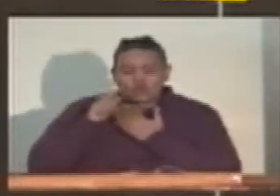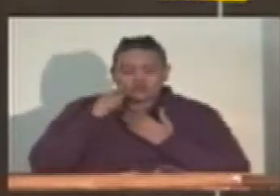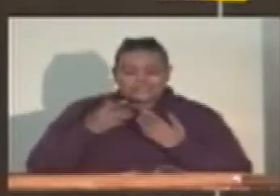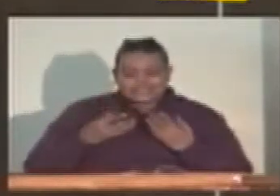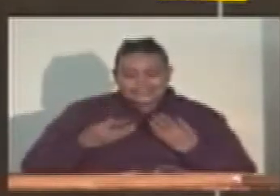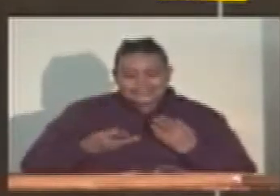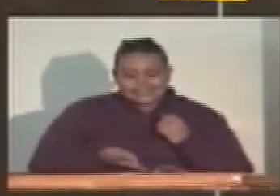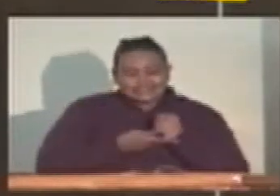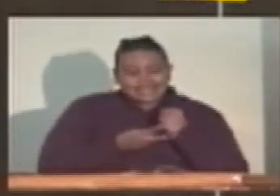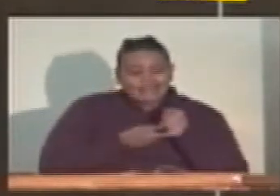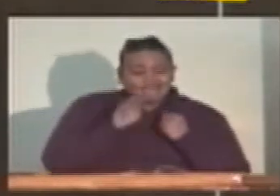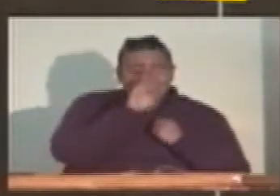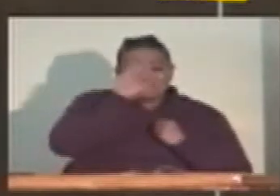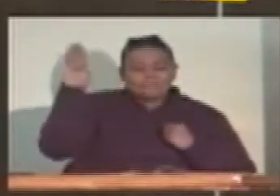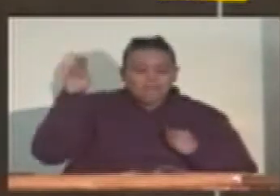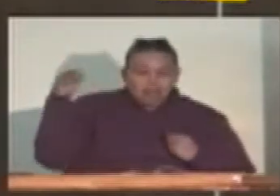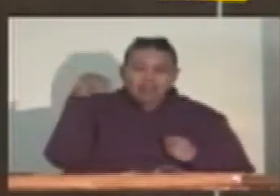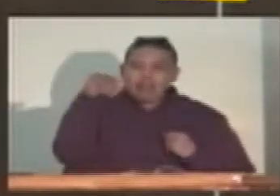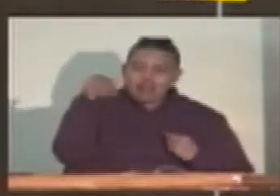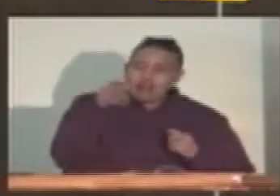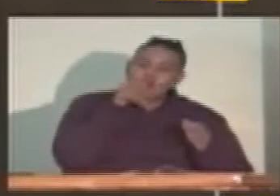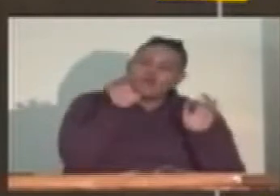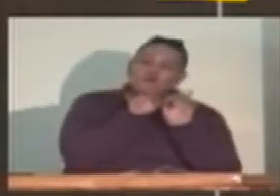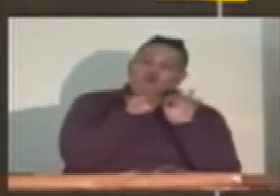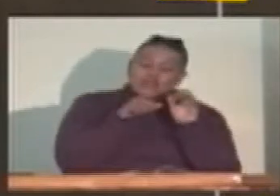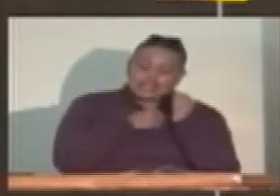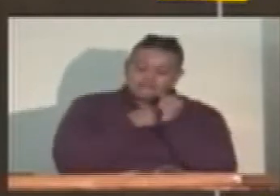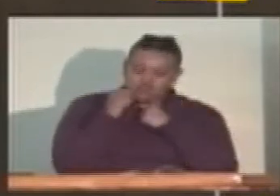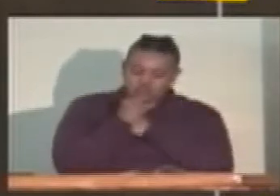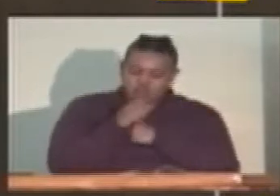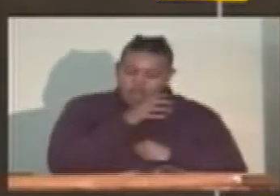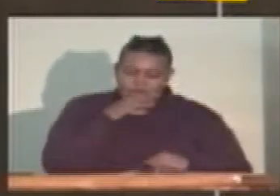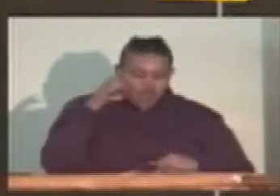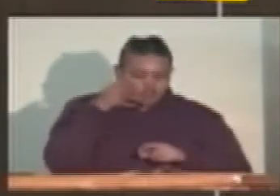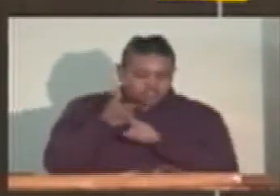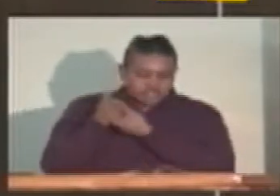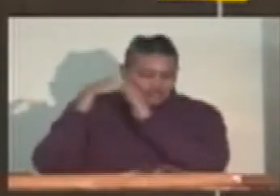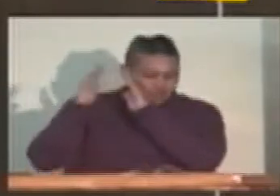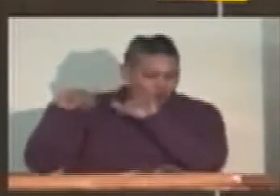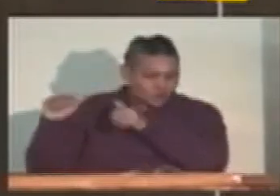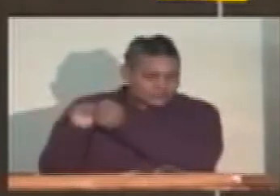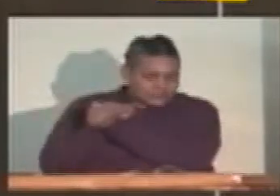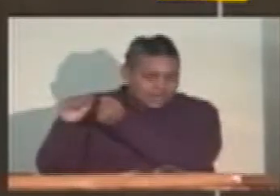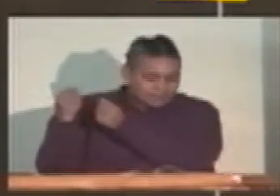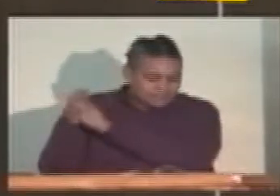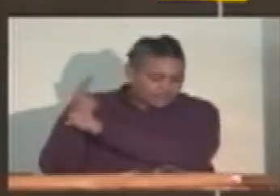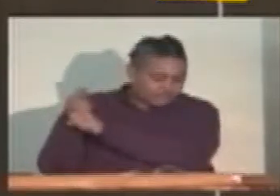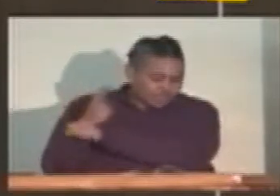billions lost in infrastructure, agriculture, and housing damage every year.